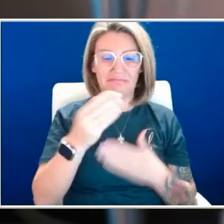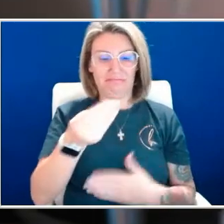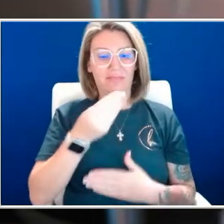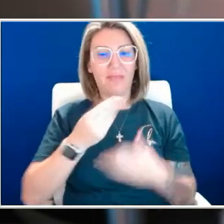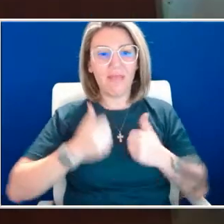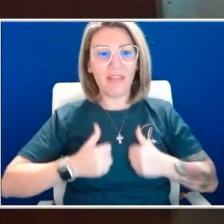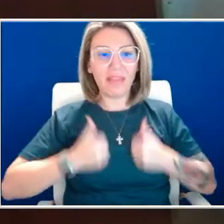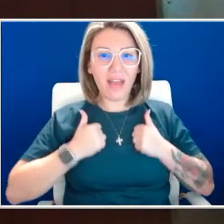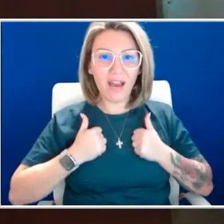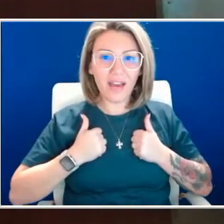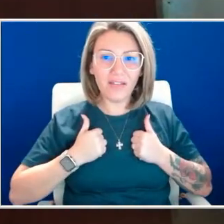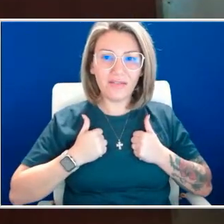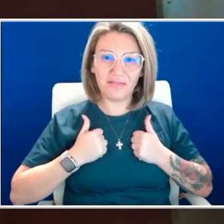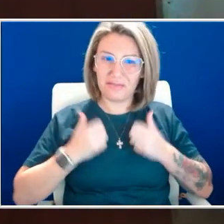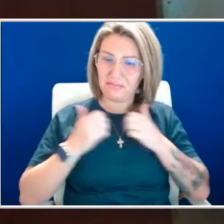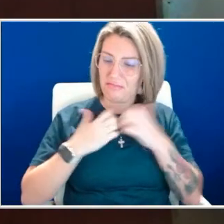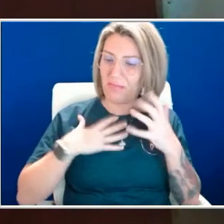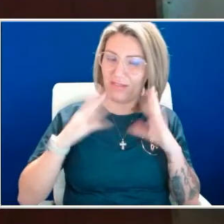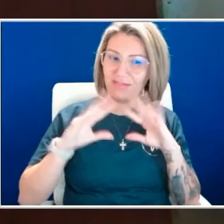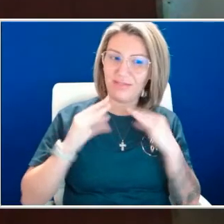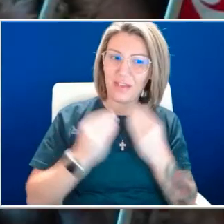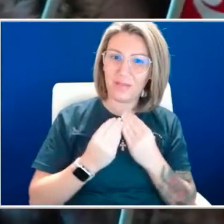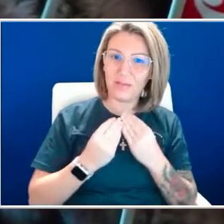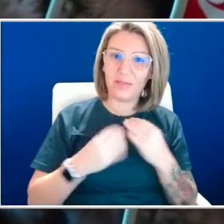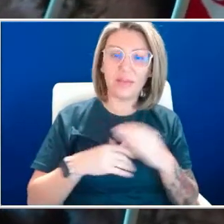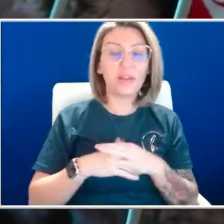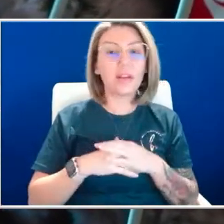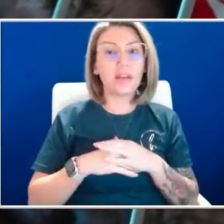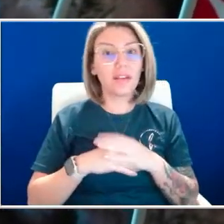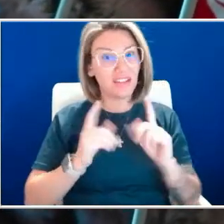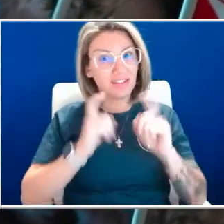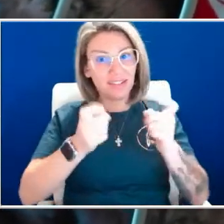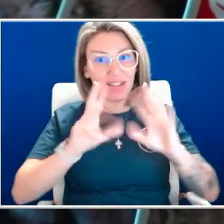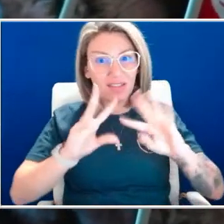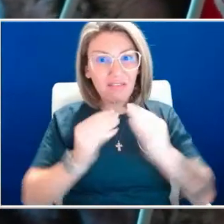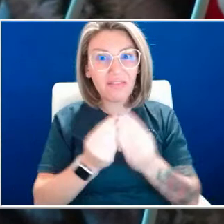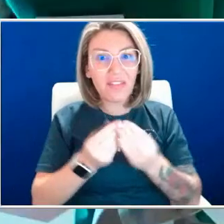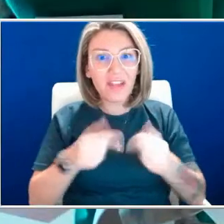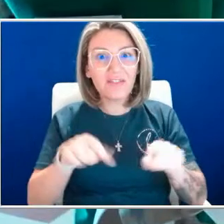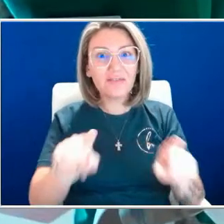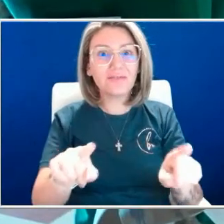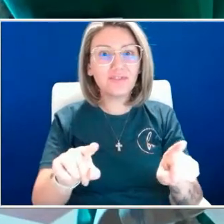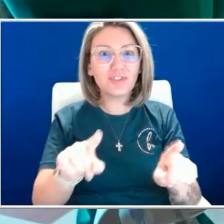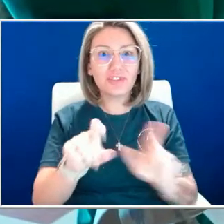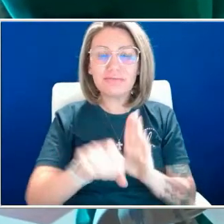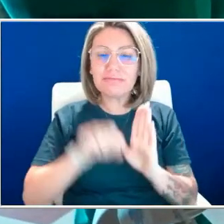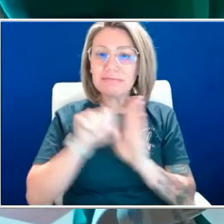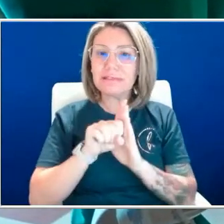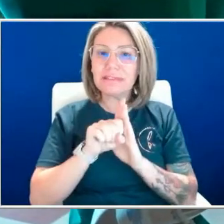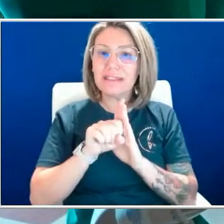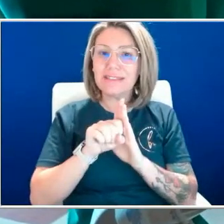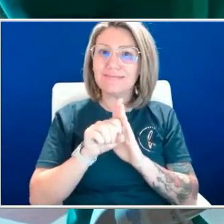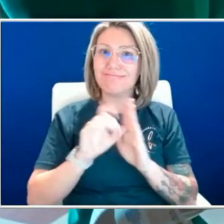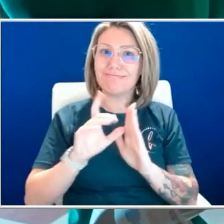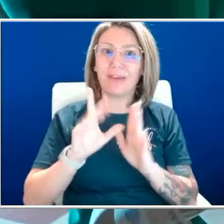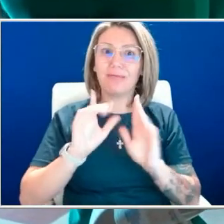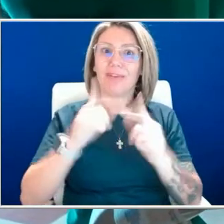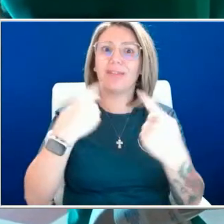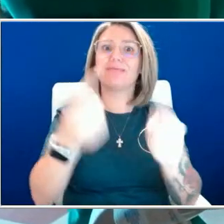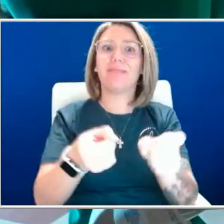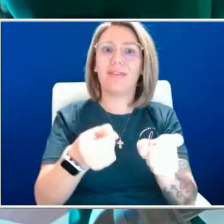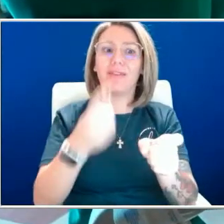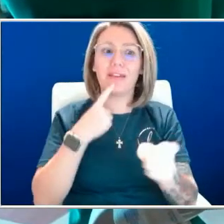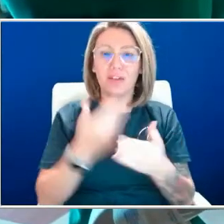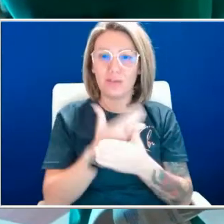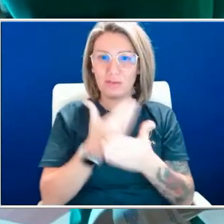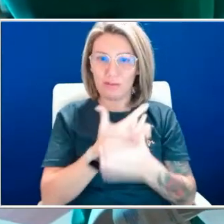family. The gift of life during the season of giving. One woman needing a new heart didn't need to wait long. We hear